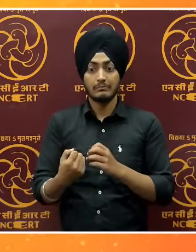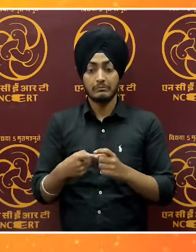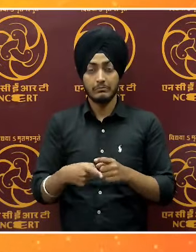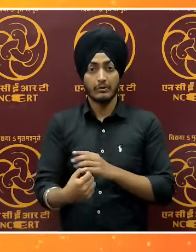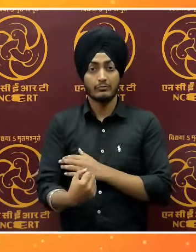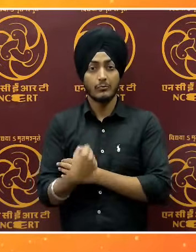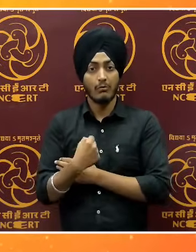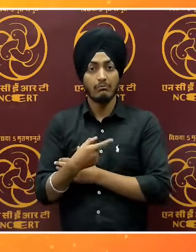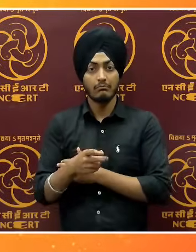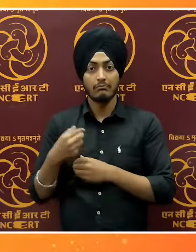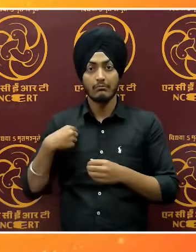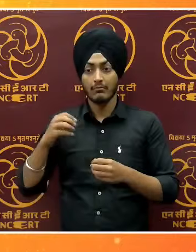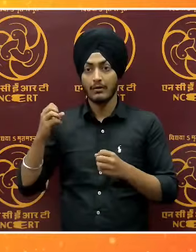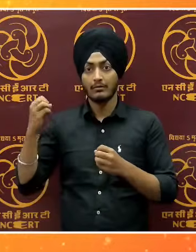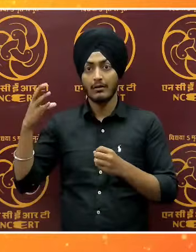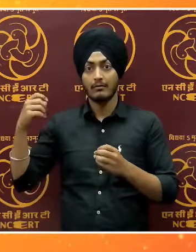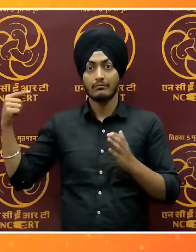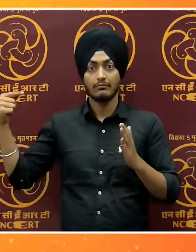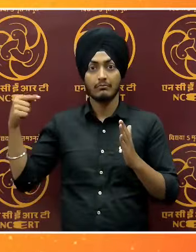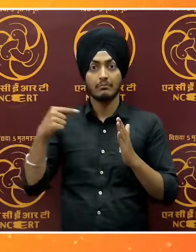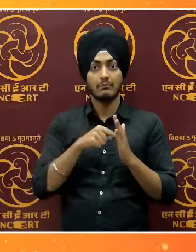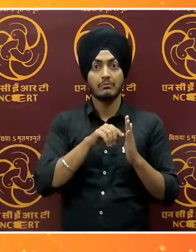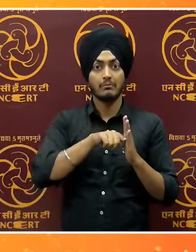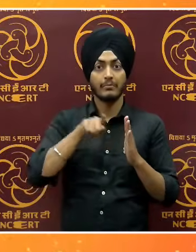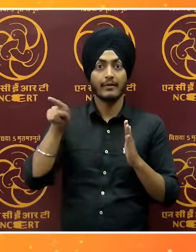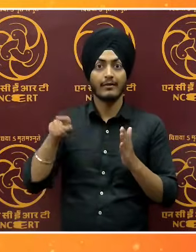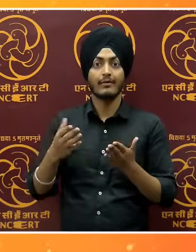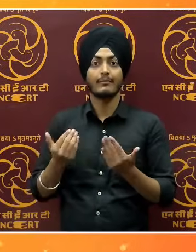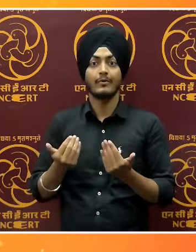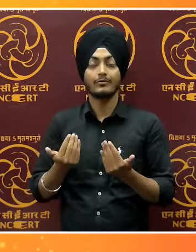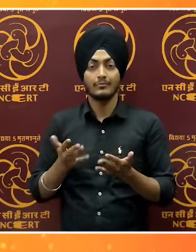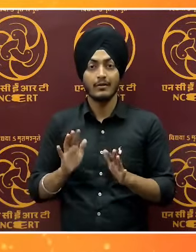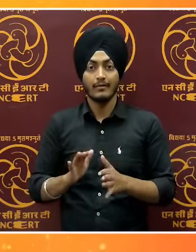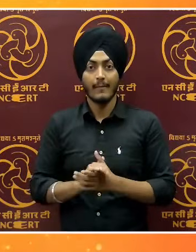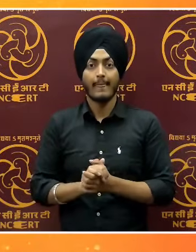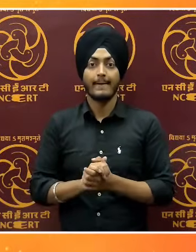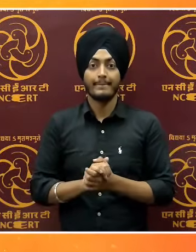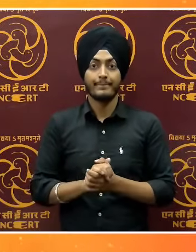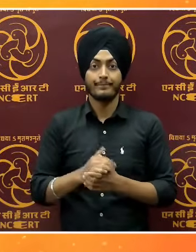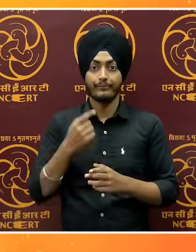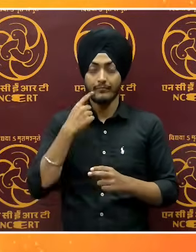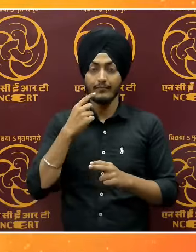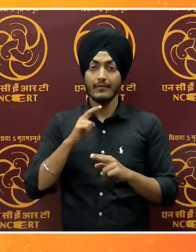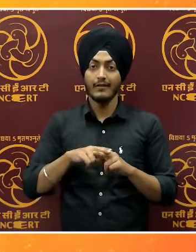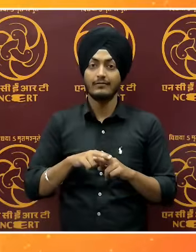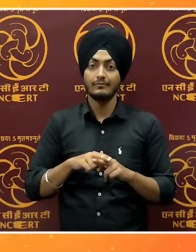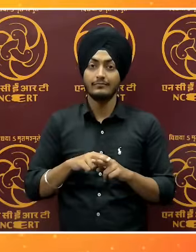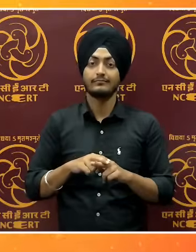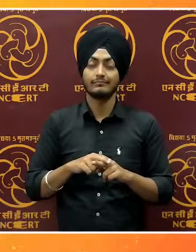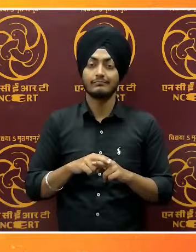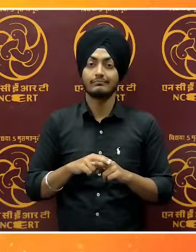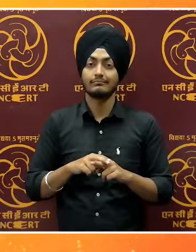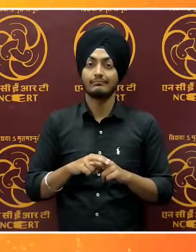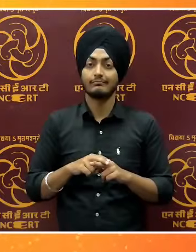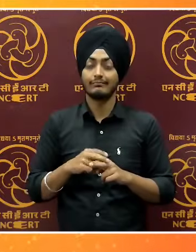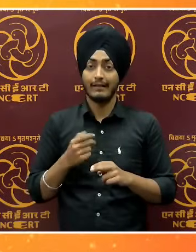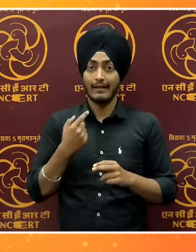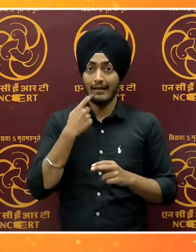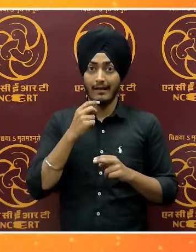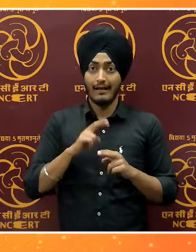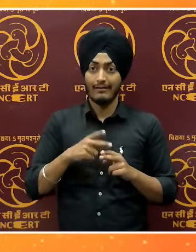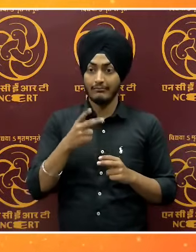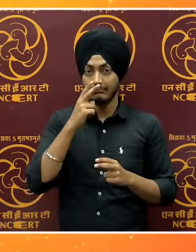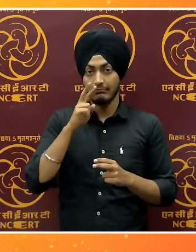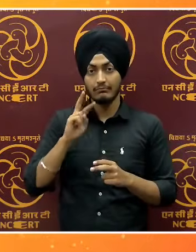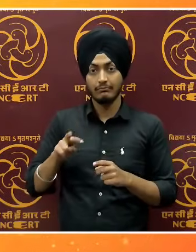Yes, but we have to know whether light is a charged particle or not. Okay. Here, if you